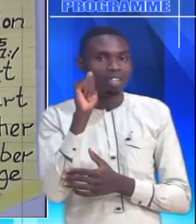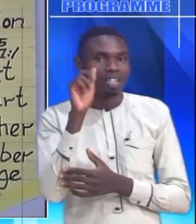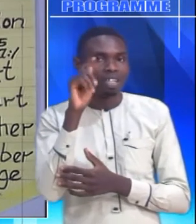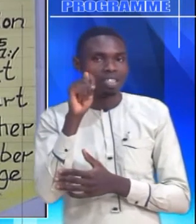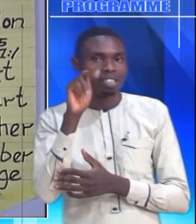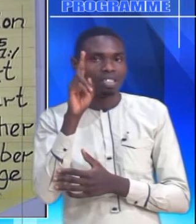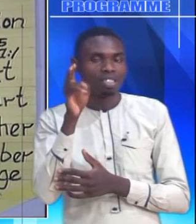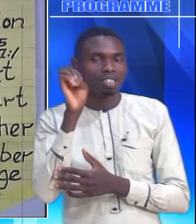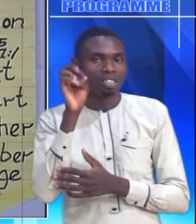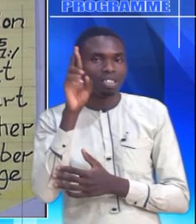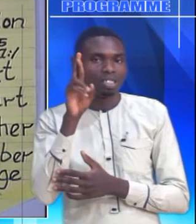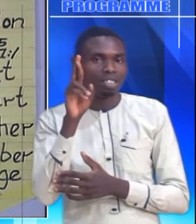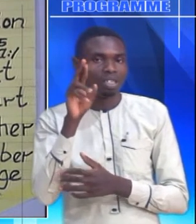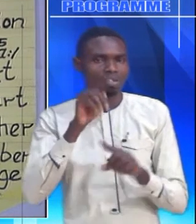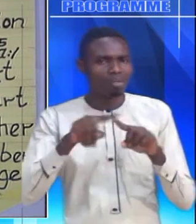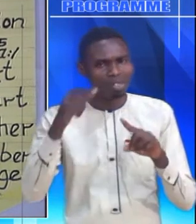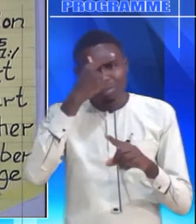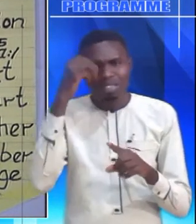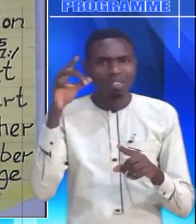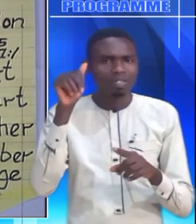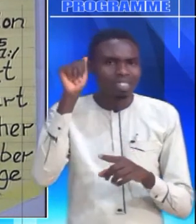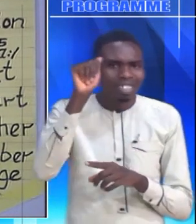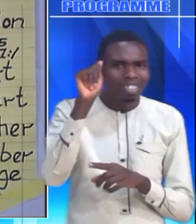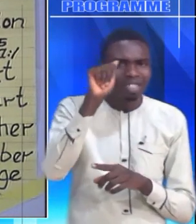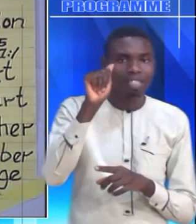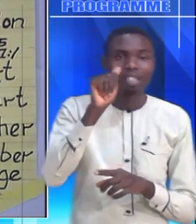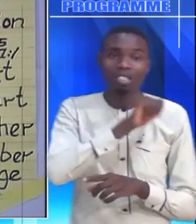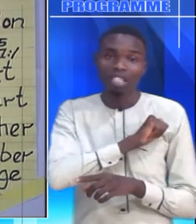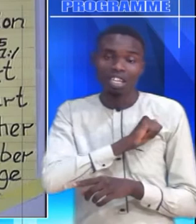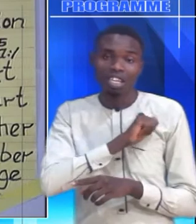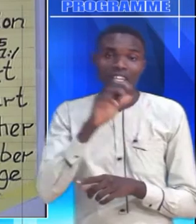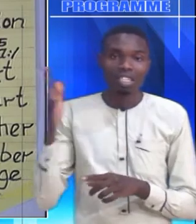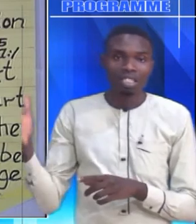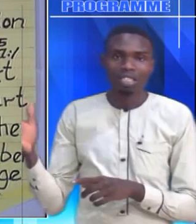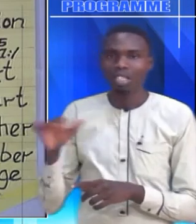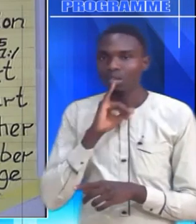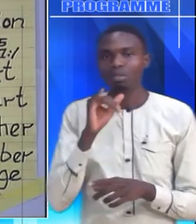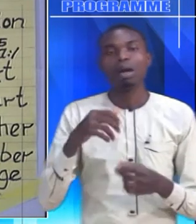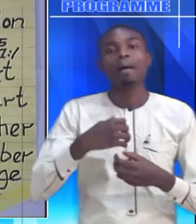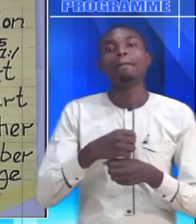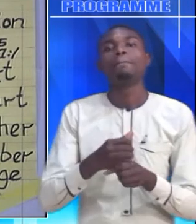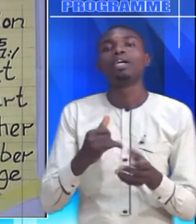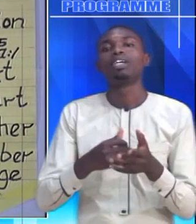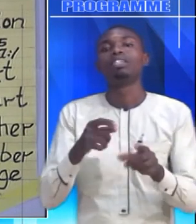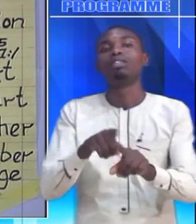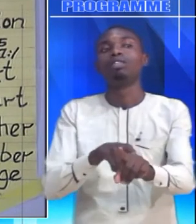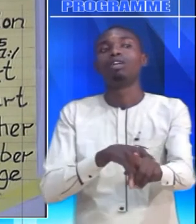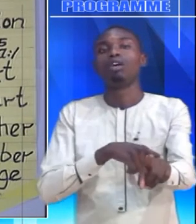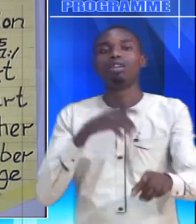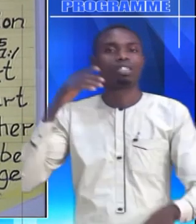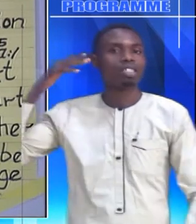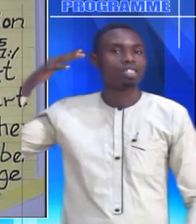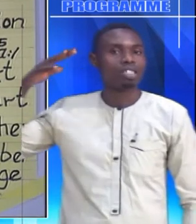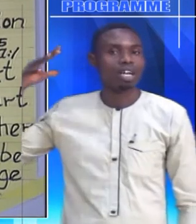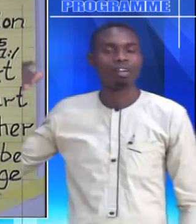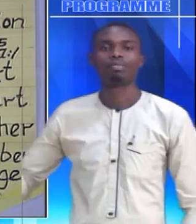why is it possible for this one to be long sound and this one to be what? Short sound. That is how the English speaker put